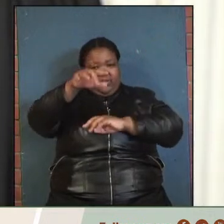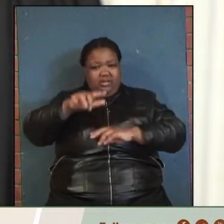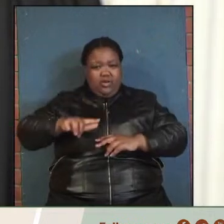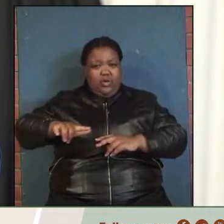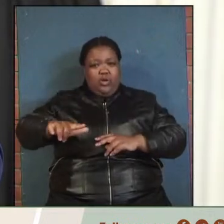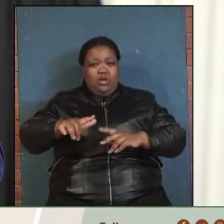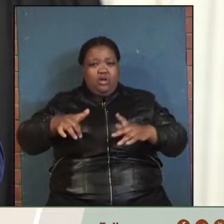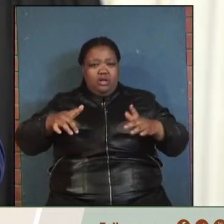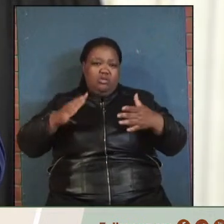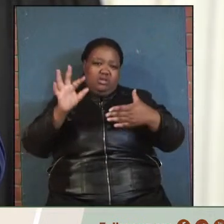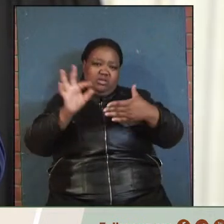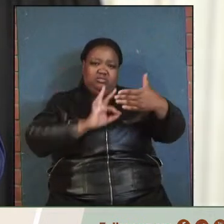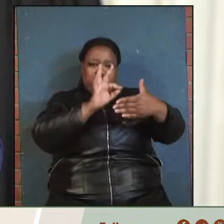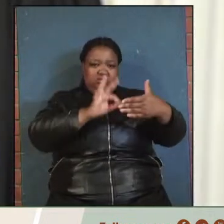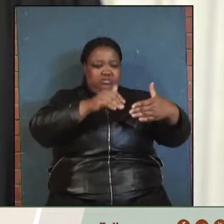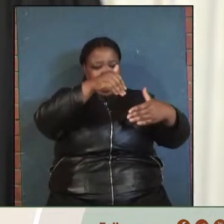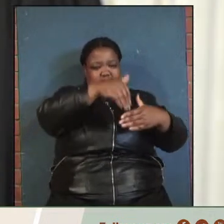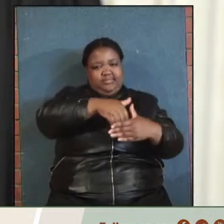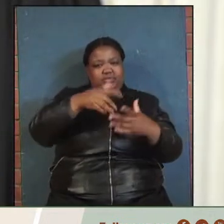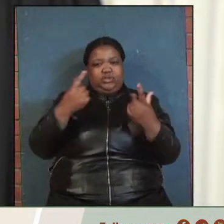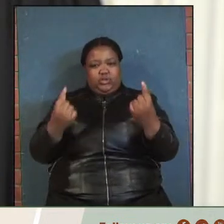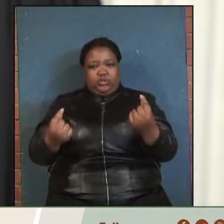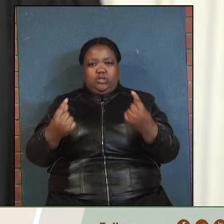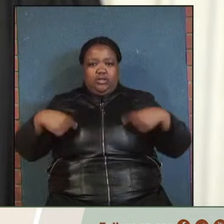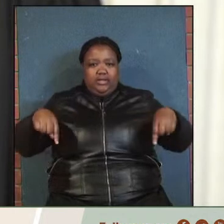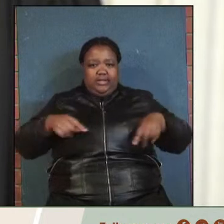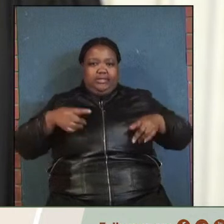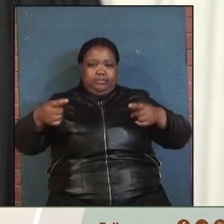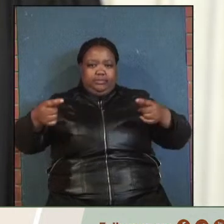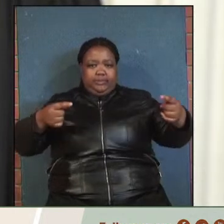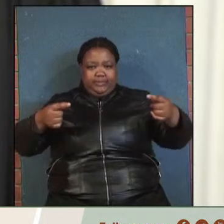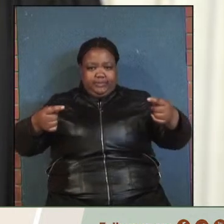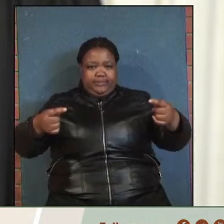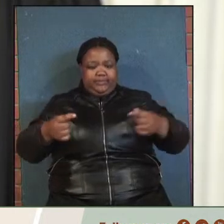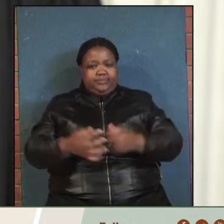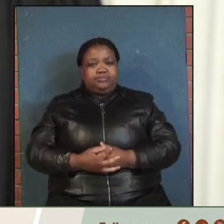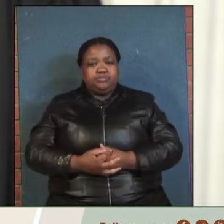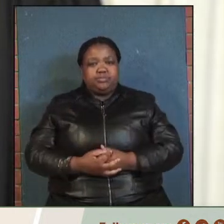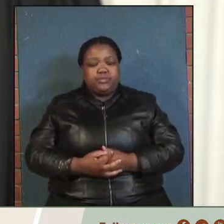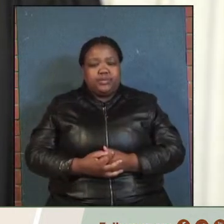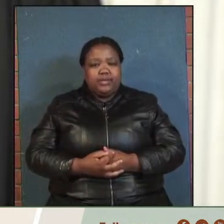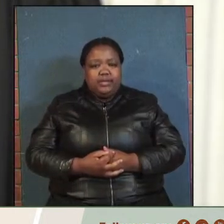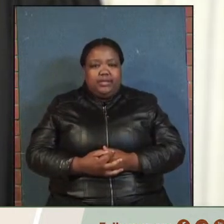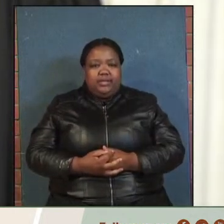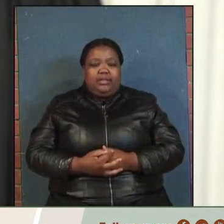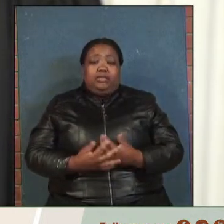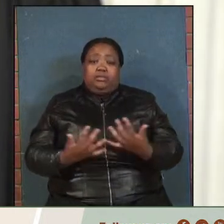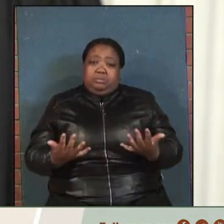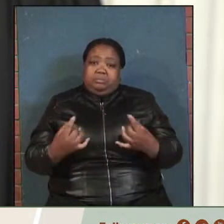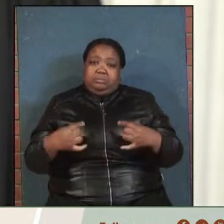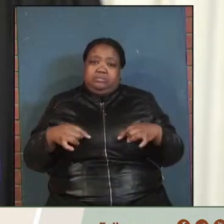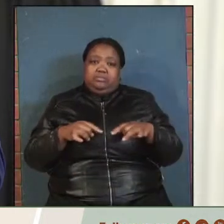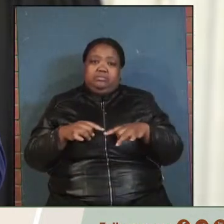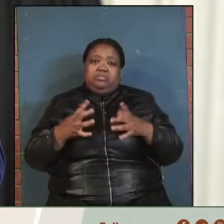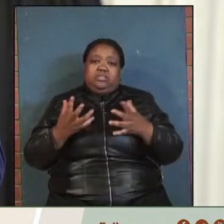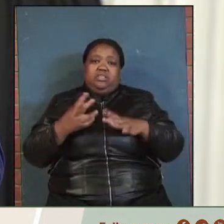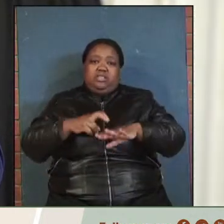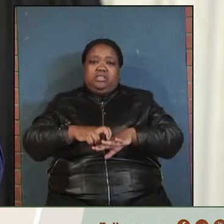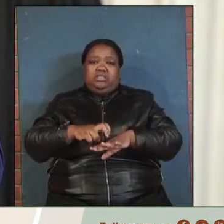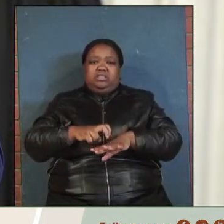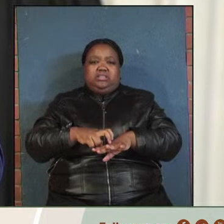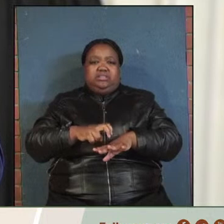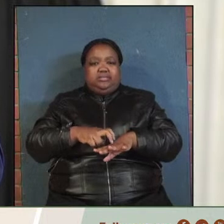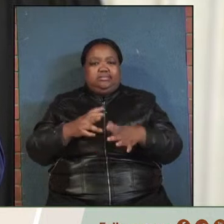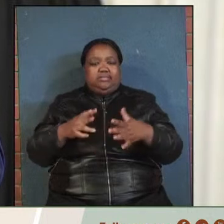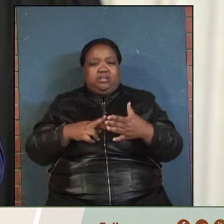national, provincial, and municipal legislative body. And key to that is that we need to declare the